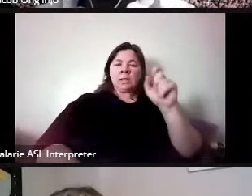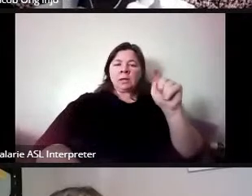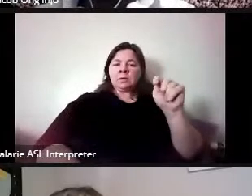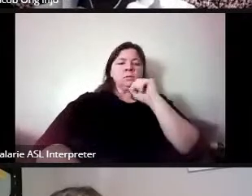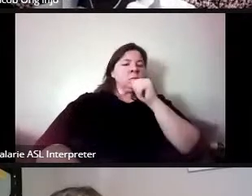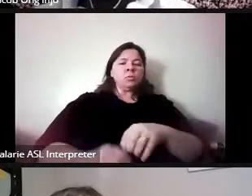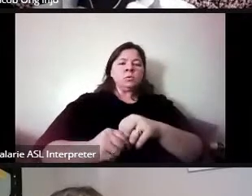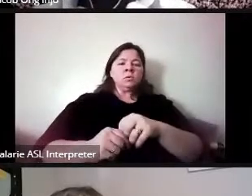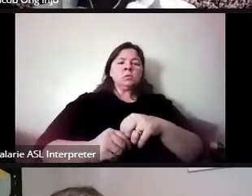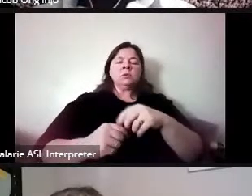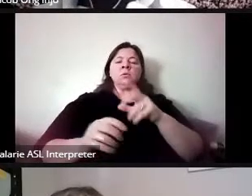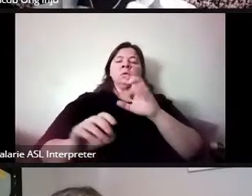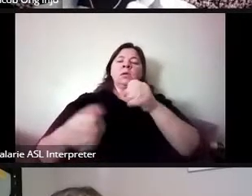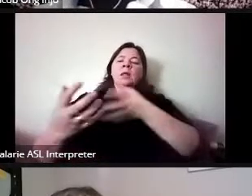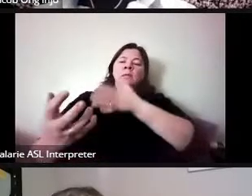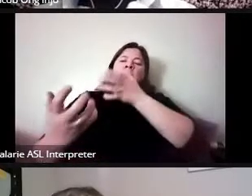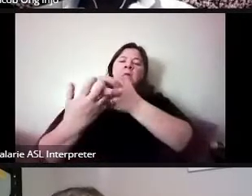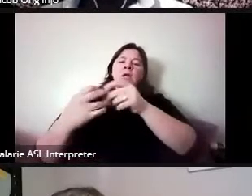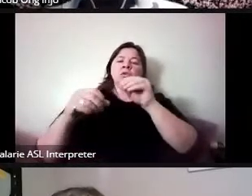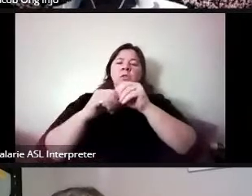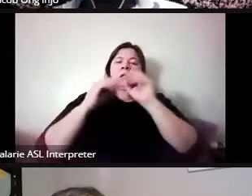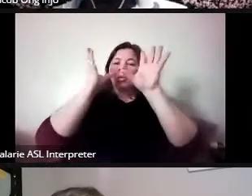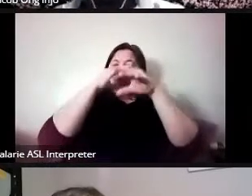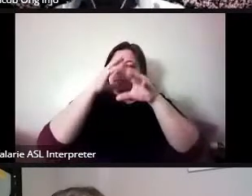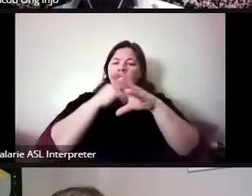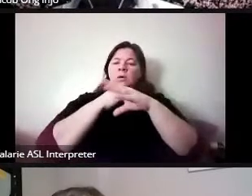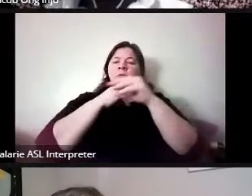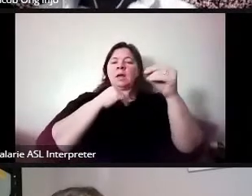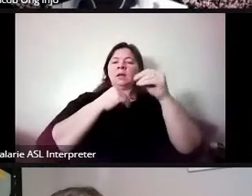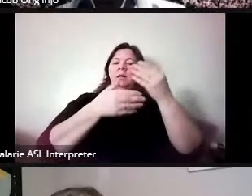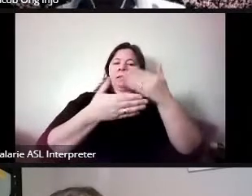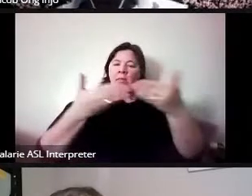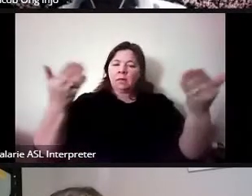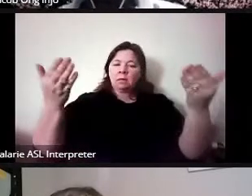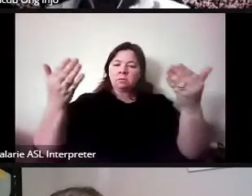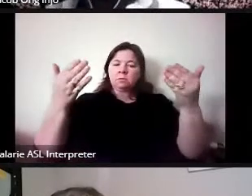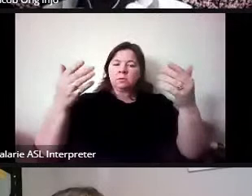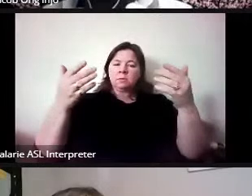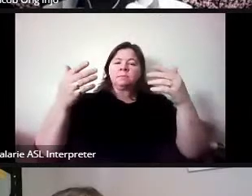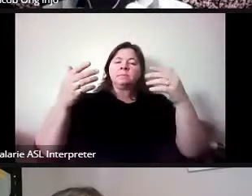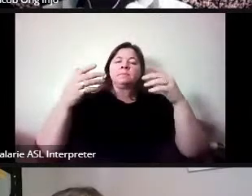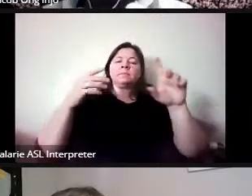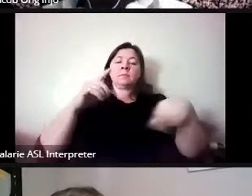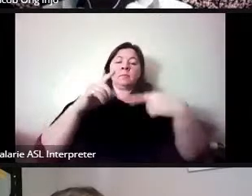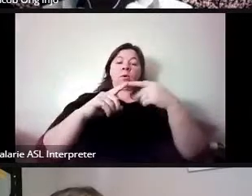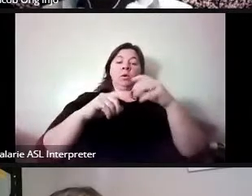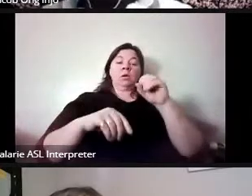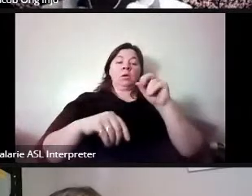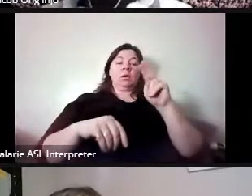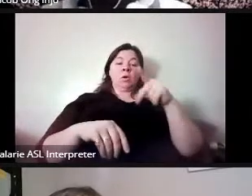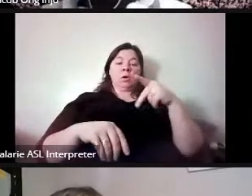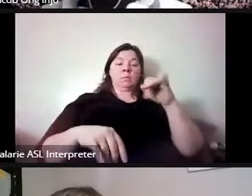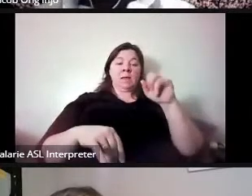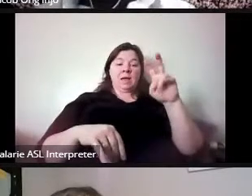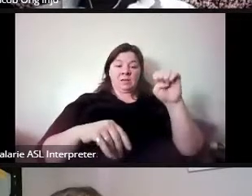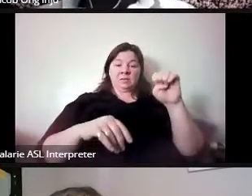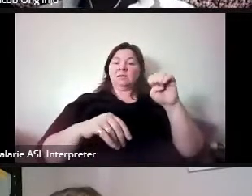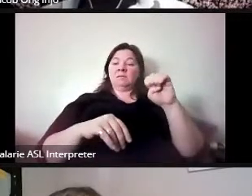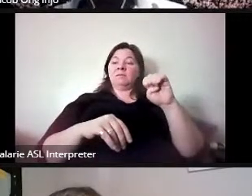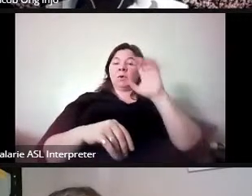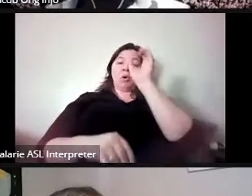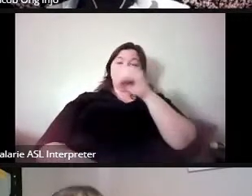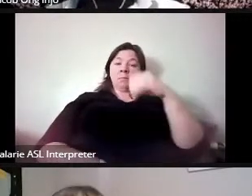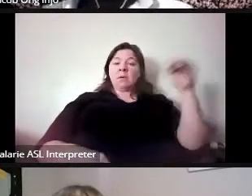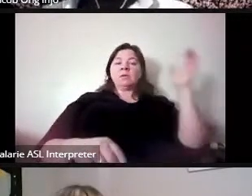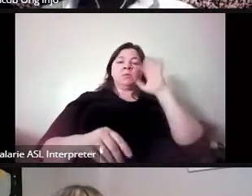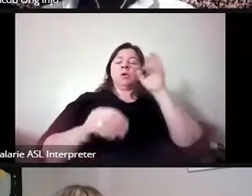is get them engaged in webinars and stuff like that. And once Onpassive is in them, they're going to go